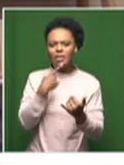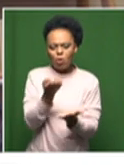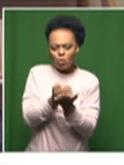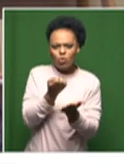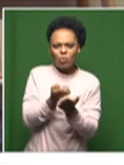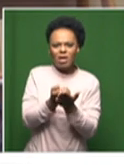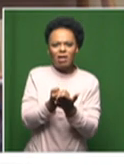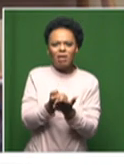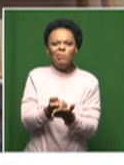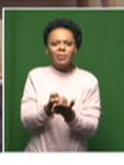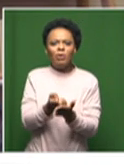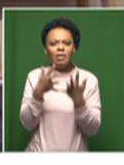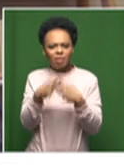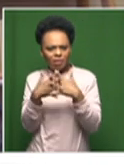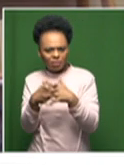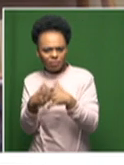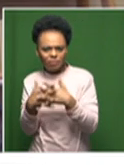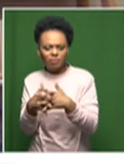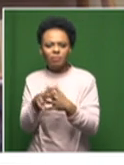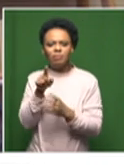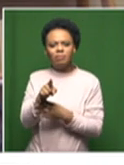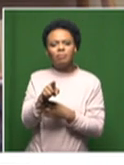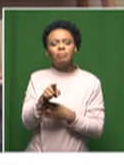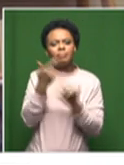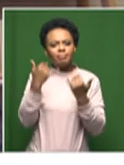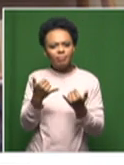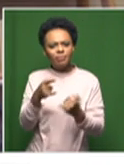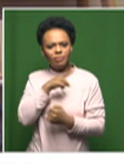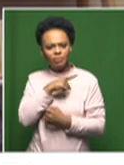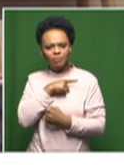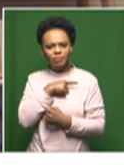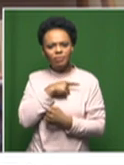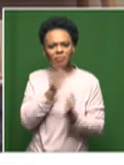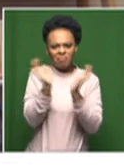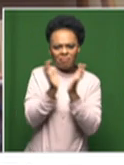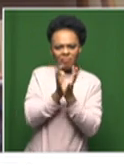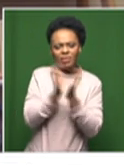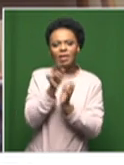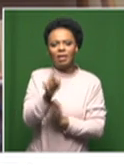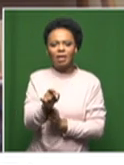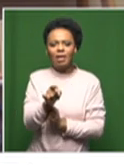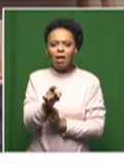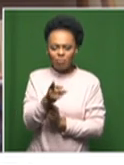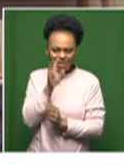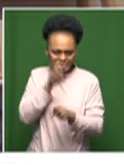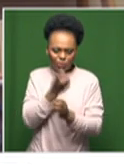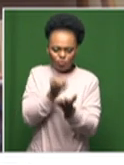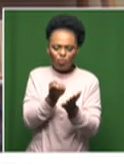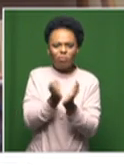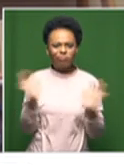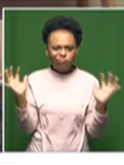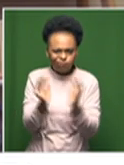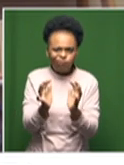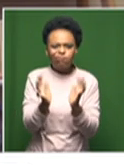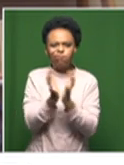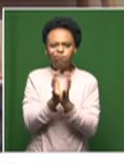CODESA. It makes sense for us as South Africans, because we are actually very good at engaging with one another, it would make sense for